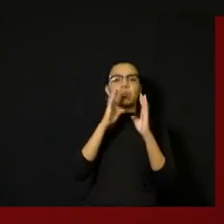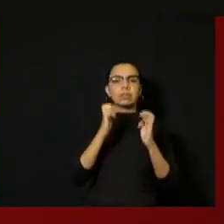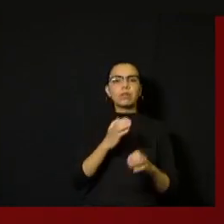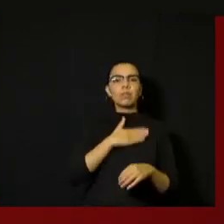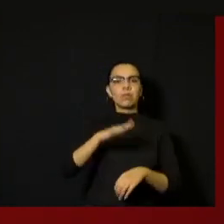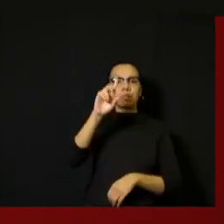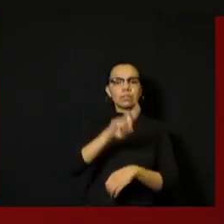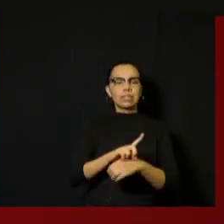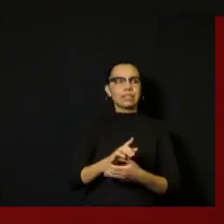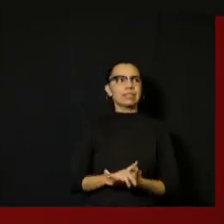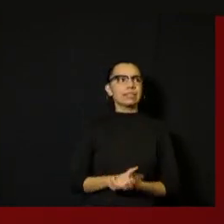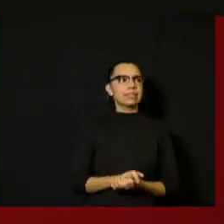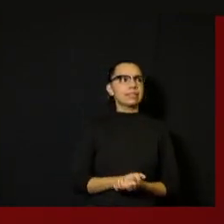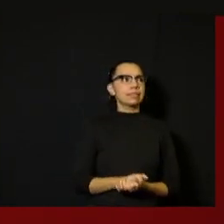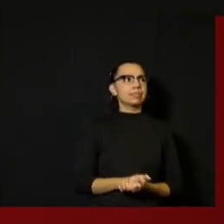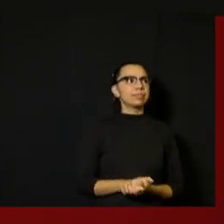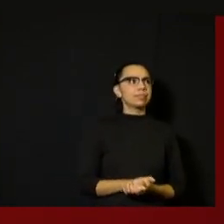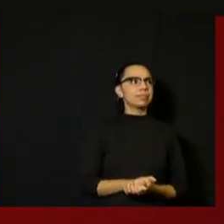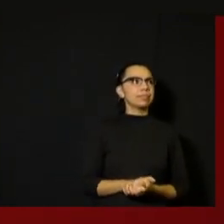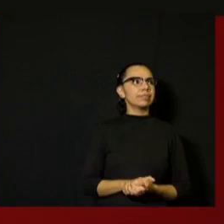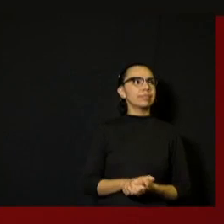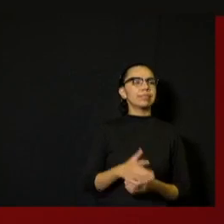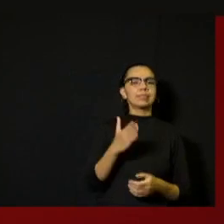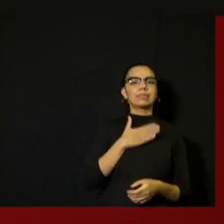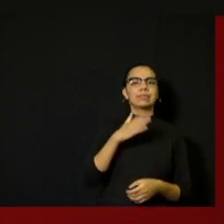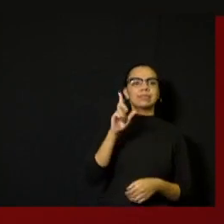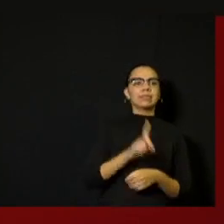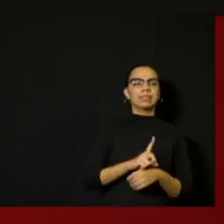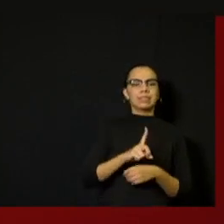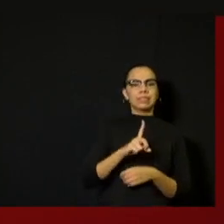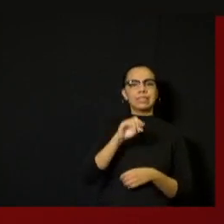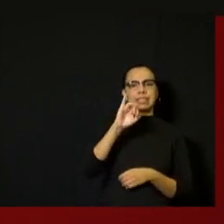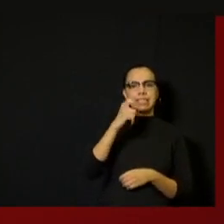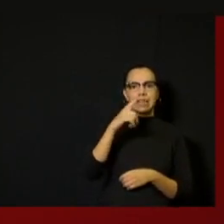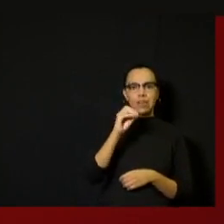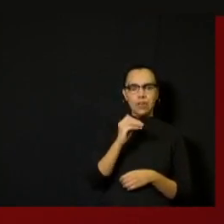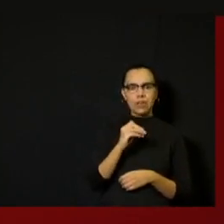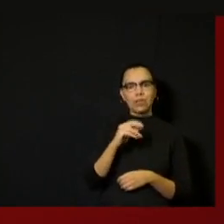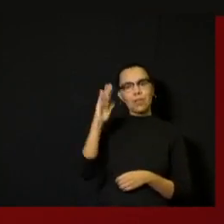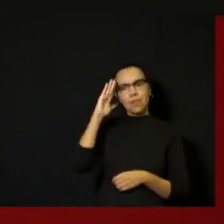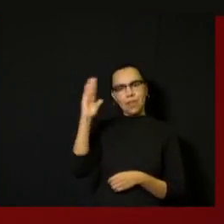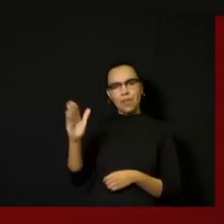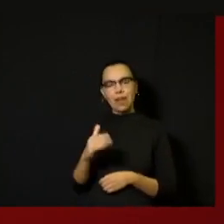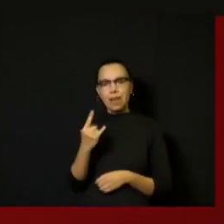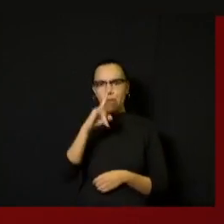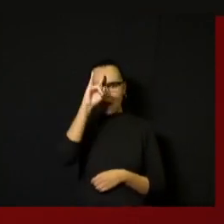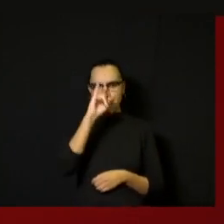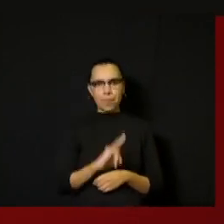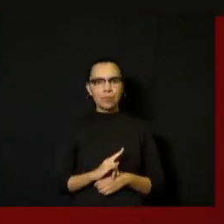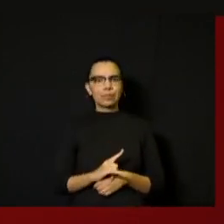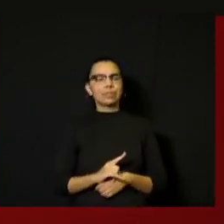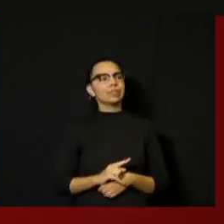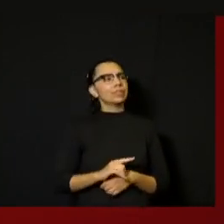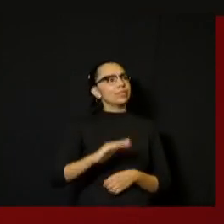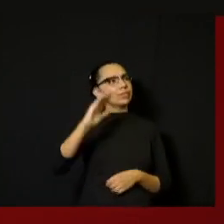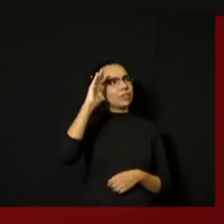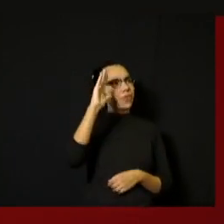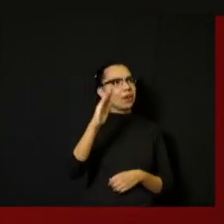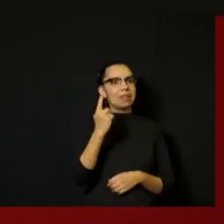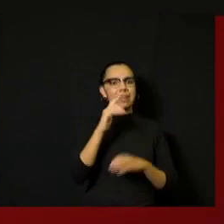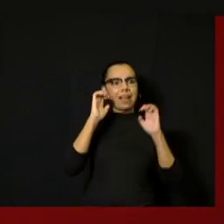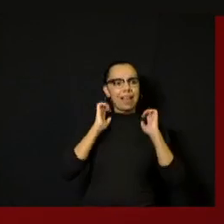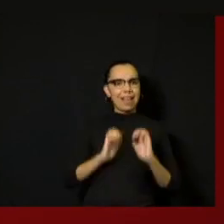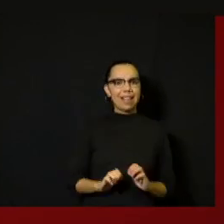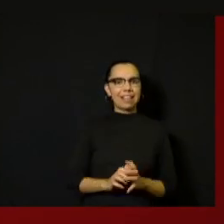are we doing? Good morning. Good morning, Diego. It's a pleasure.